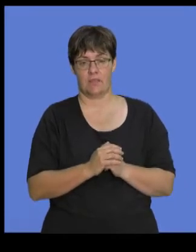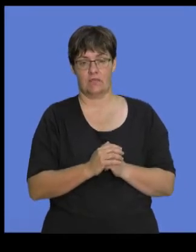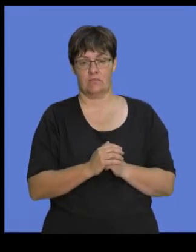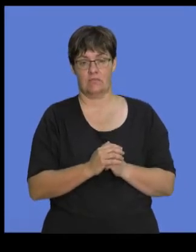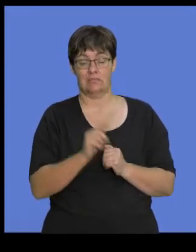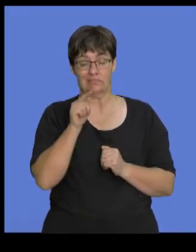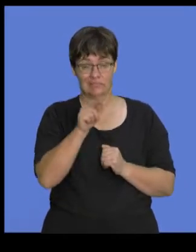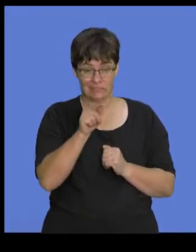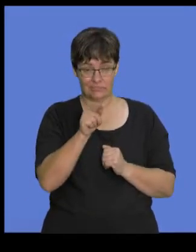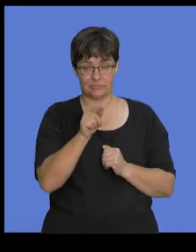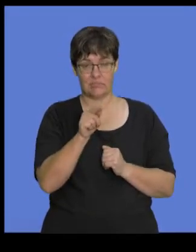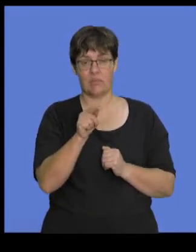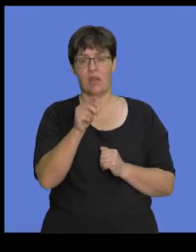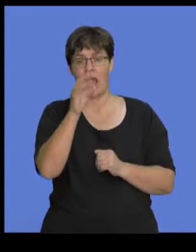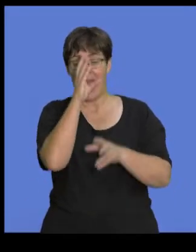okay, experiences